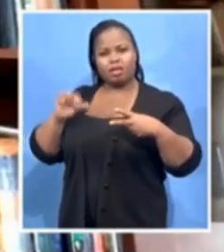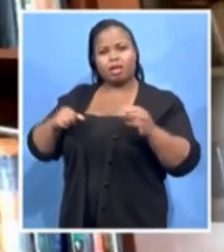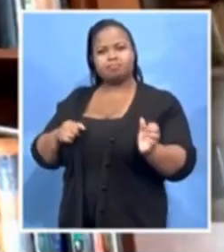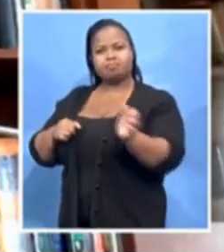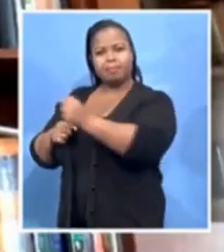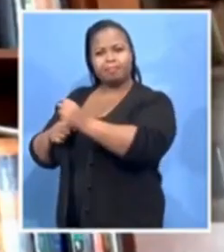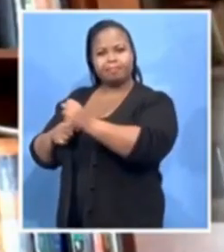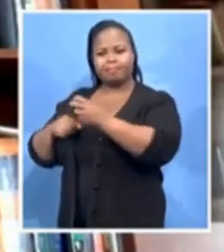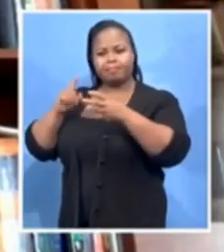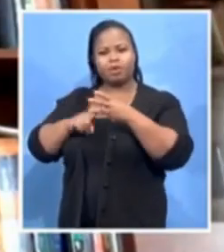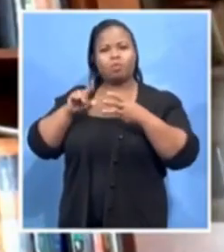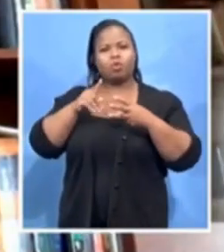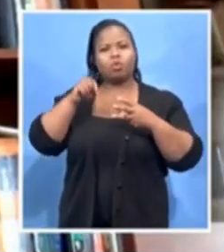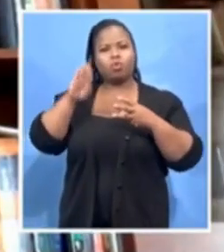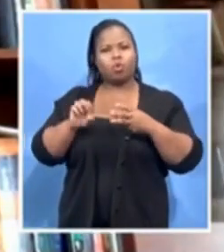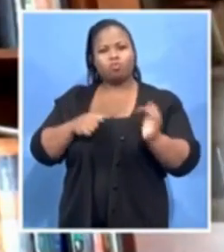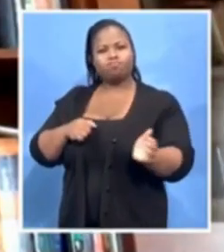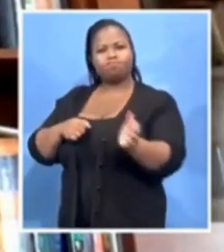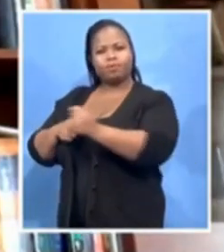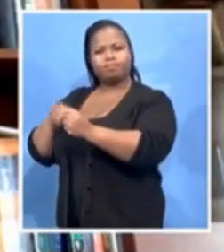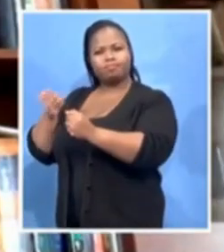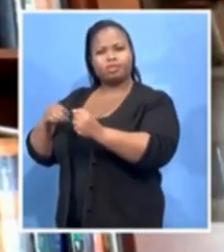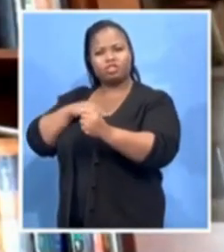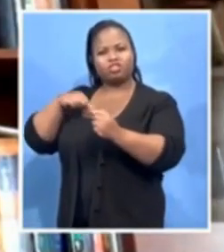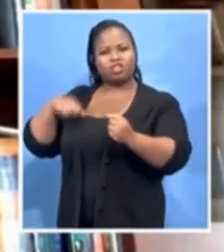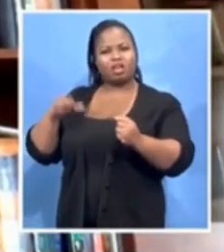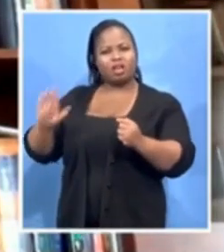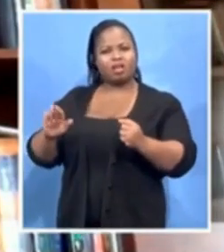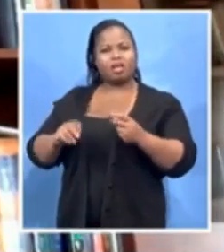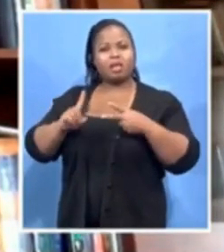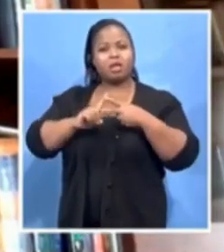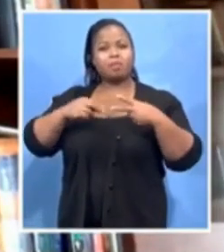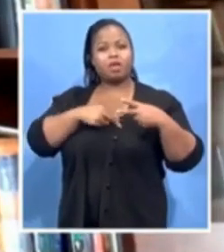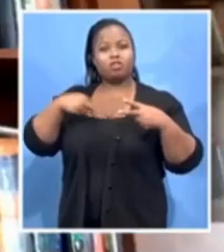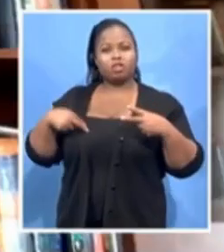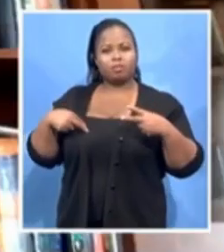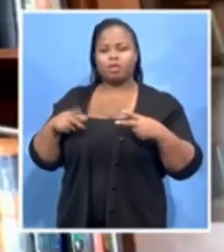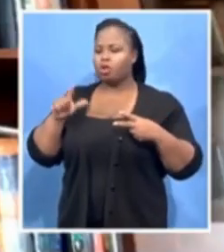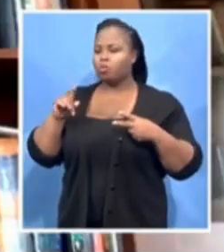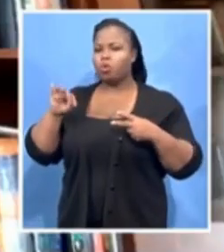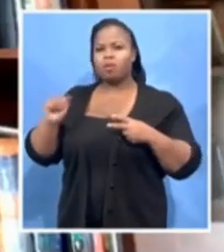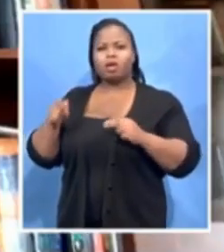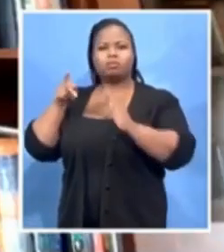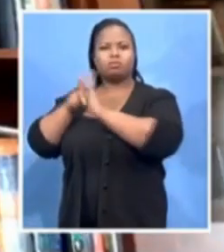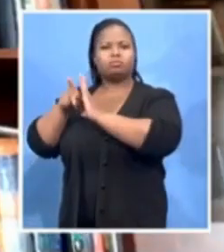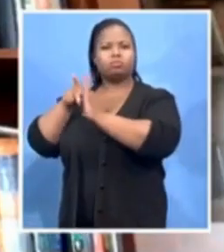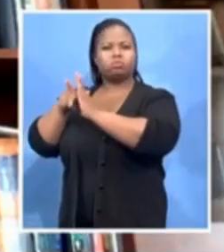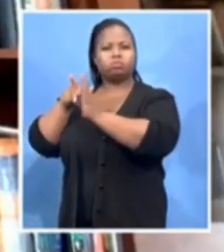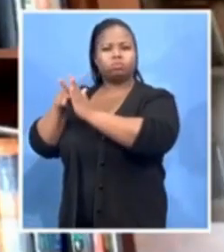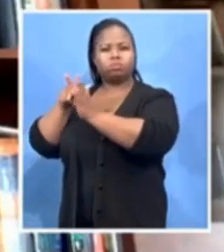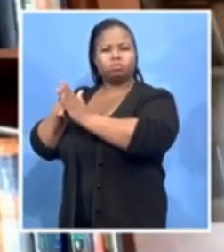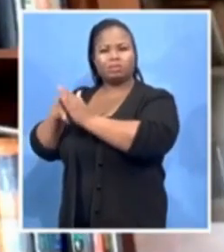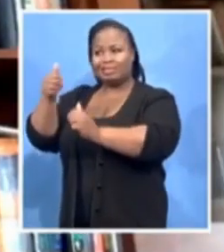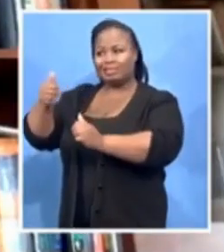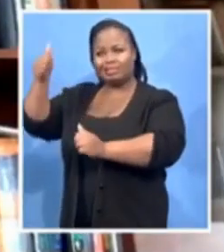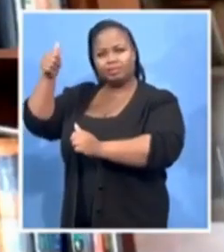Patrice Lumumba is assassinated at the behest of these powers, courtesy of Moise Tshombe.